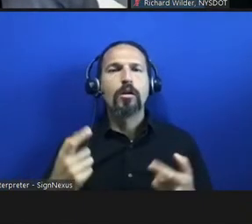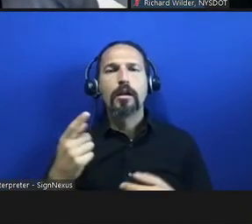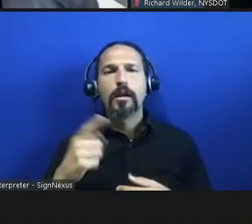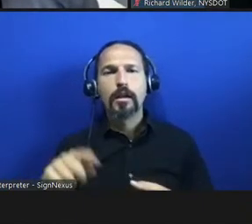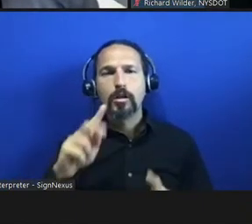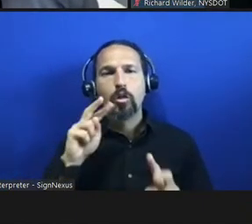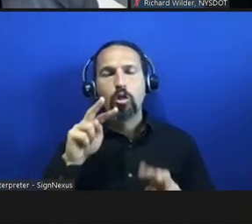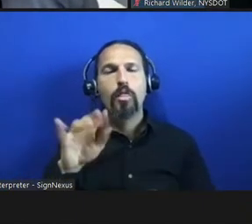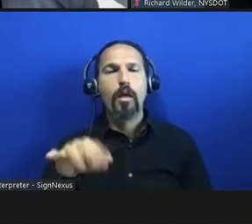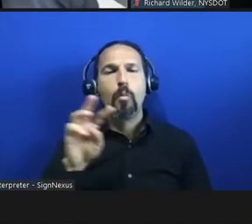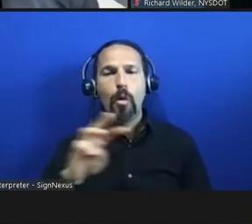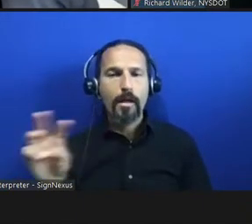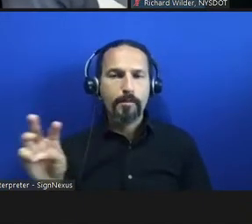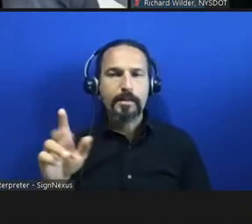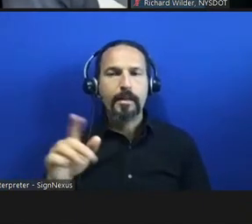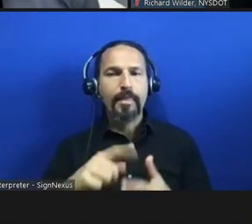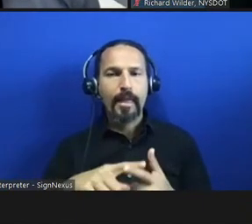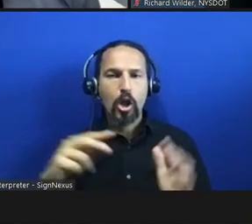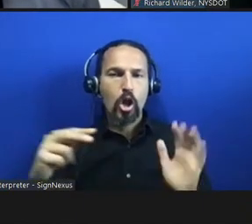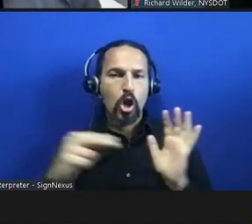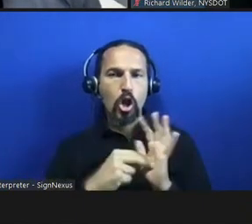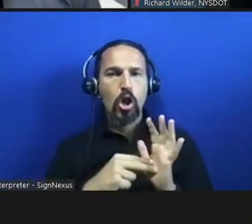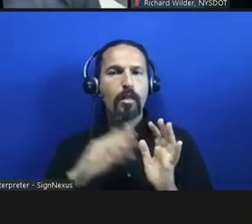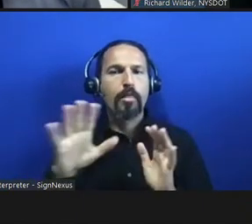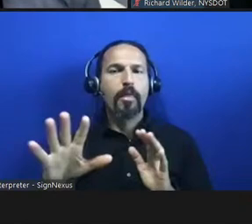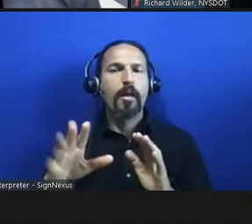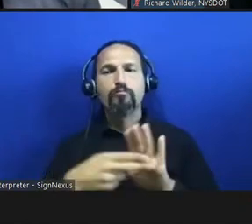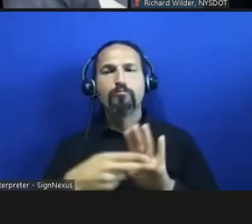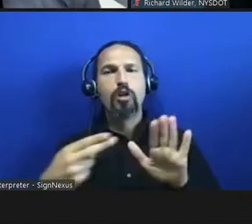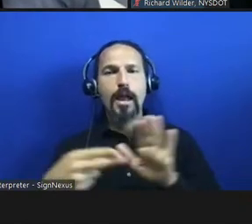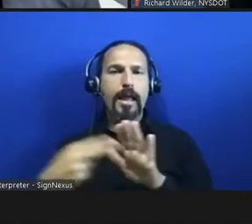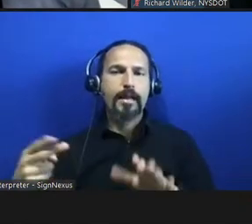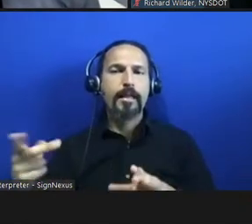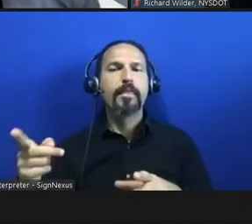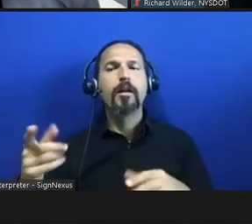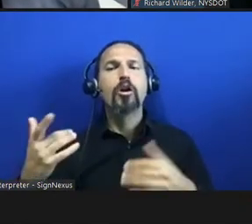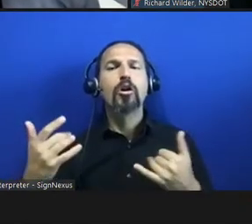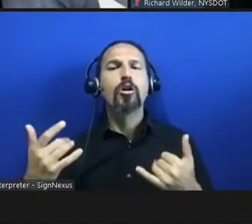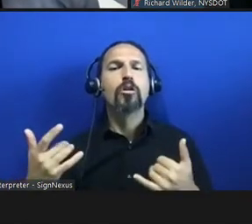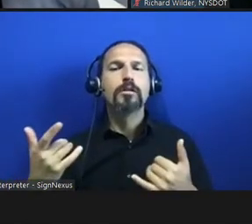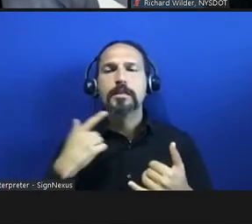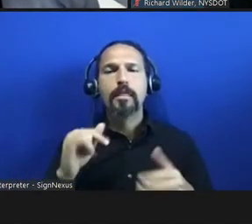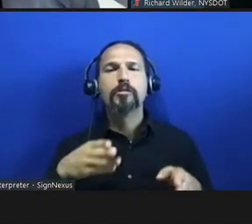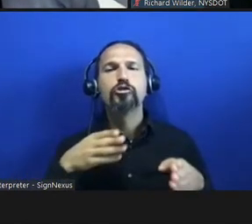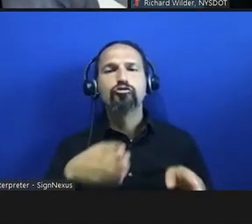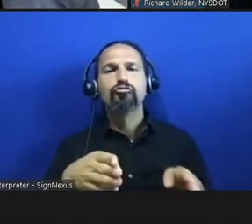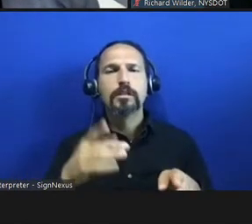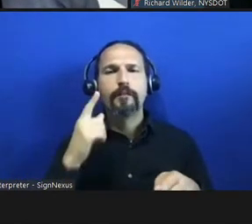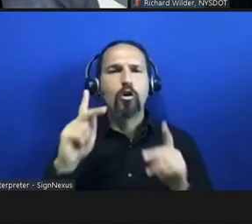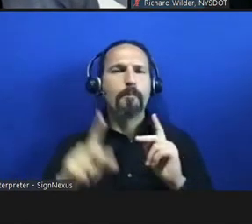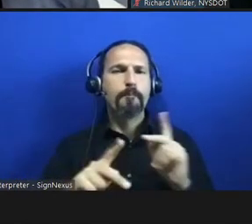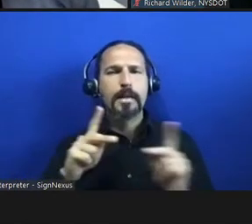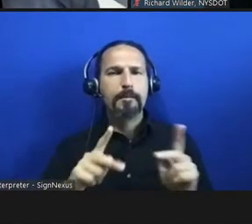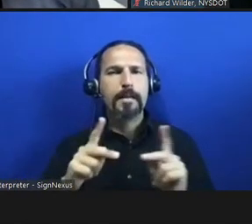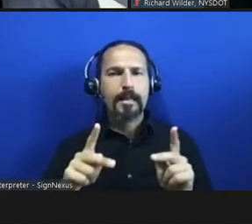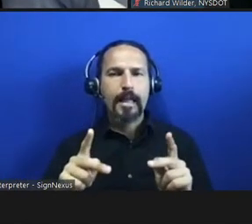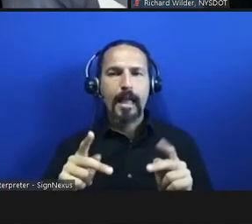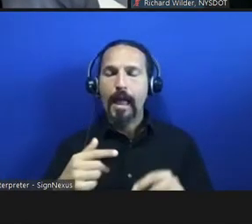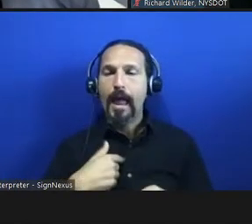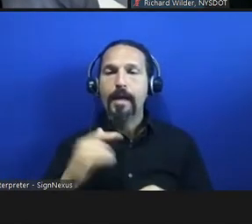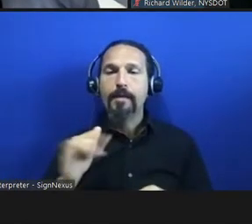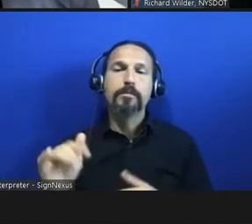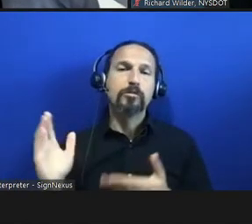if you go to their website and look at uh their branding their current thing is streets are for people so when I'm